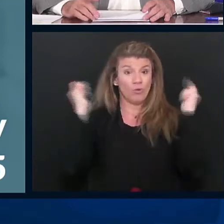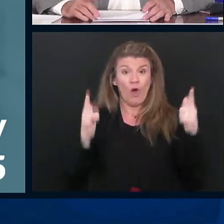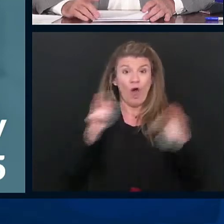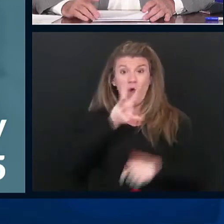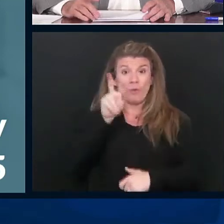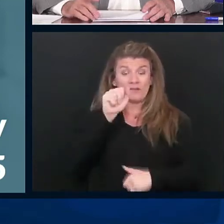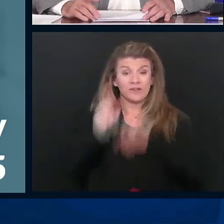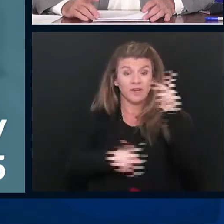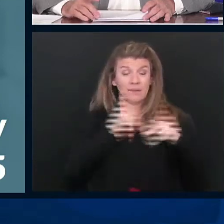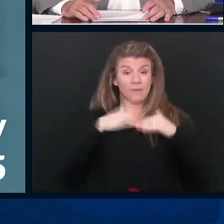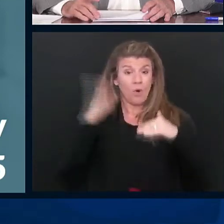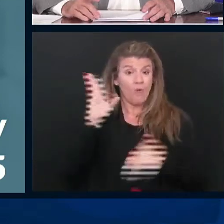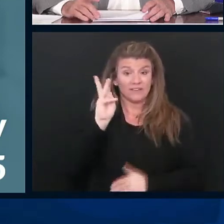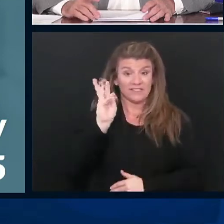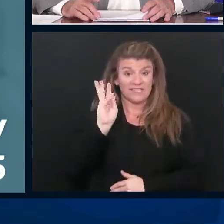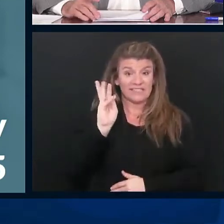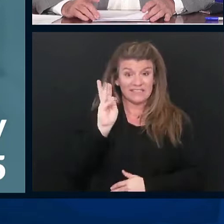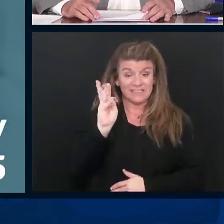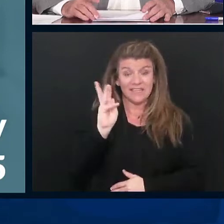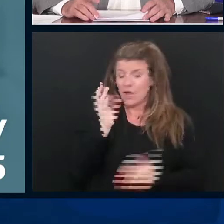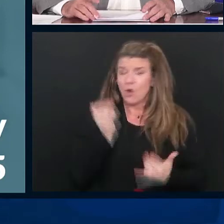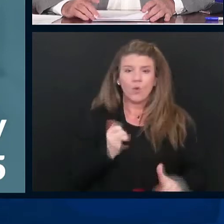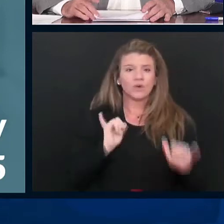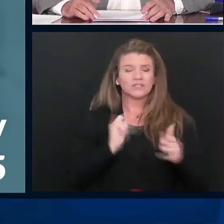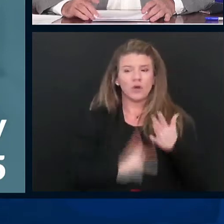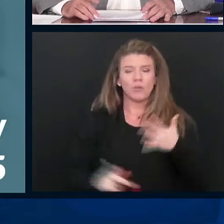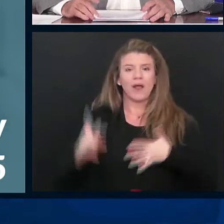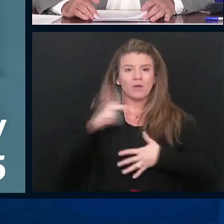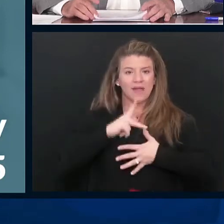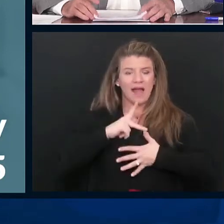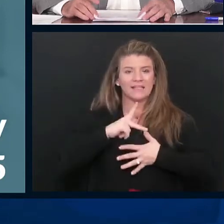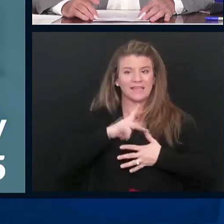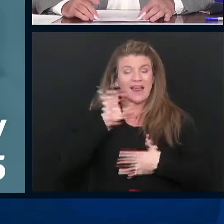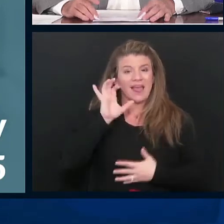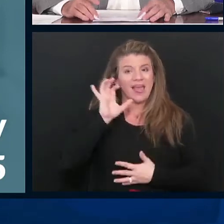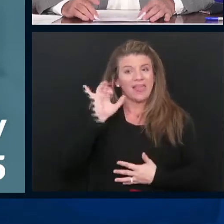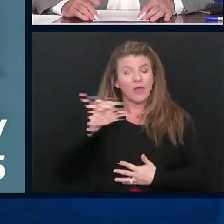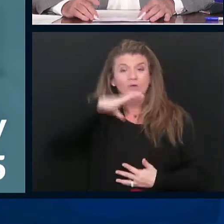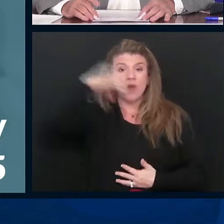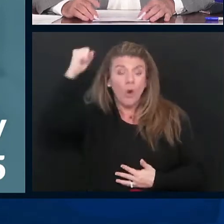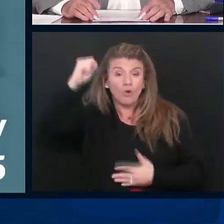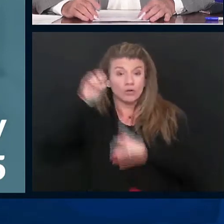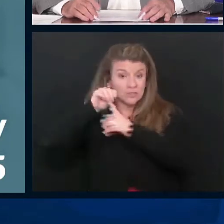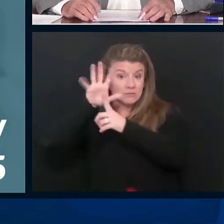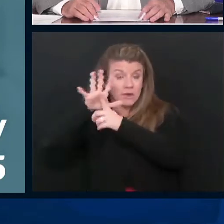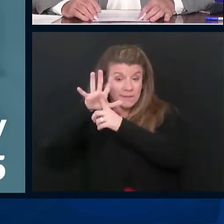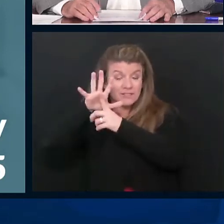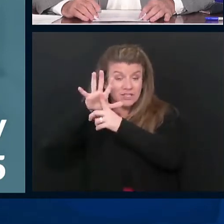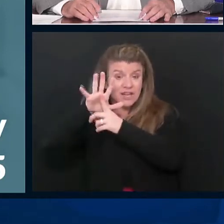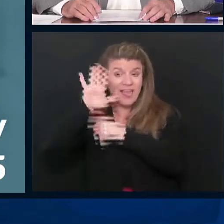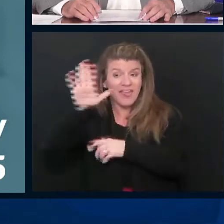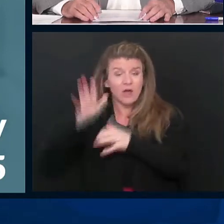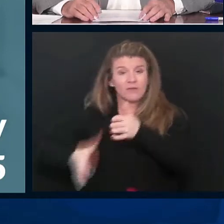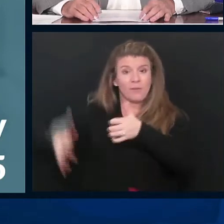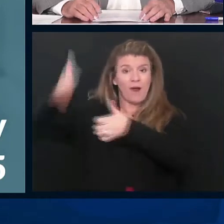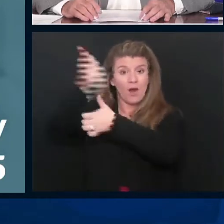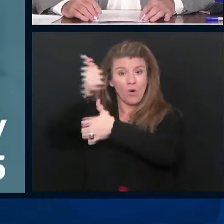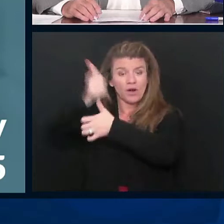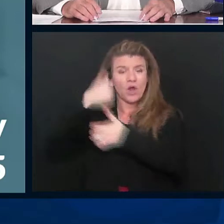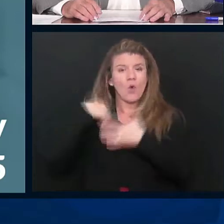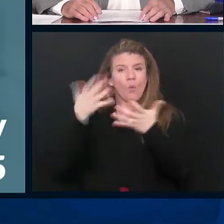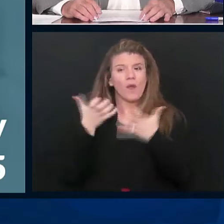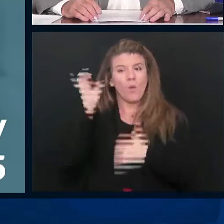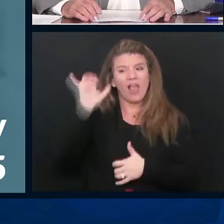16, and we're still prioritizing those of the elderly, and we're trying to get that number